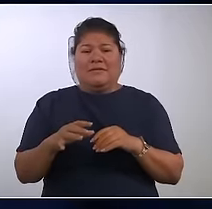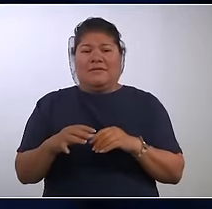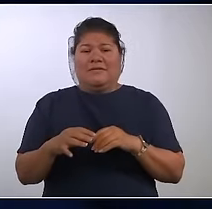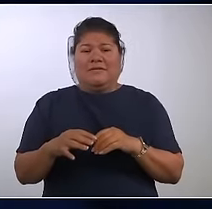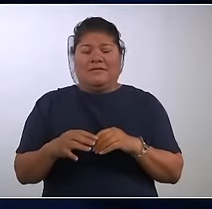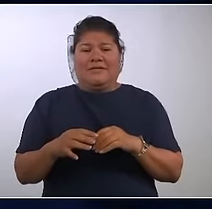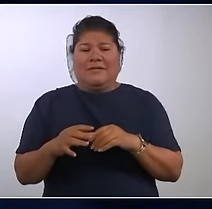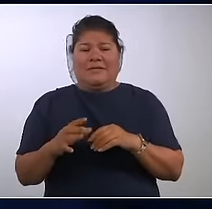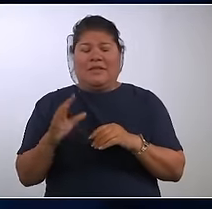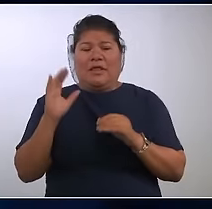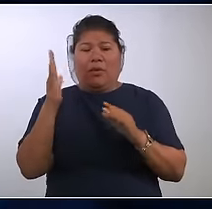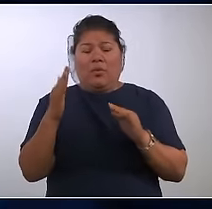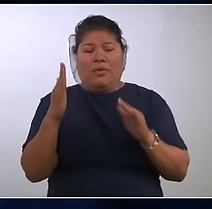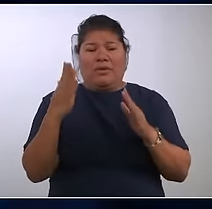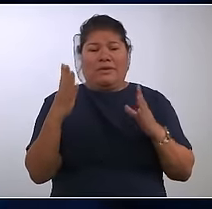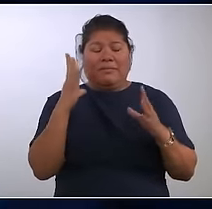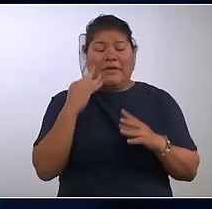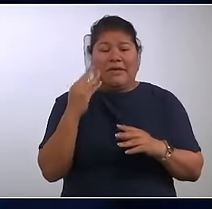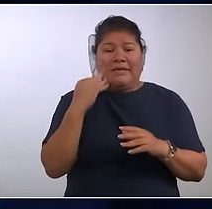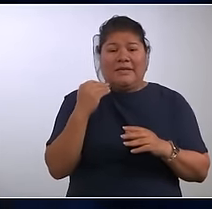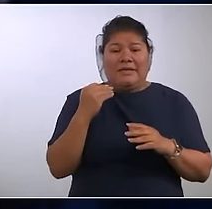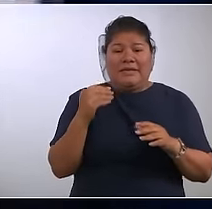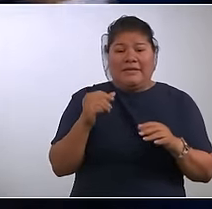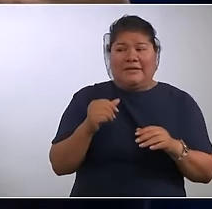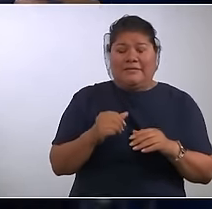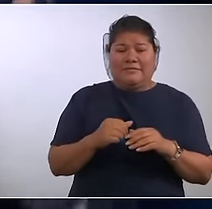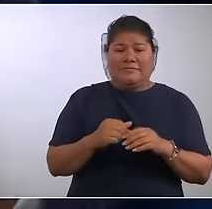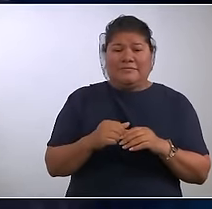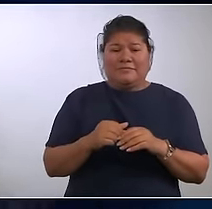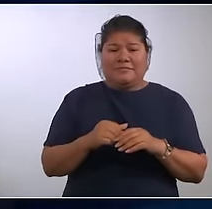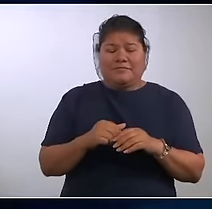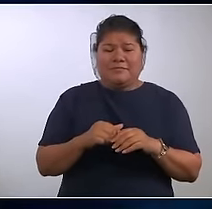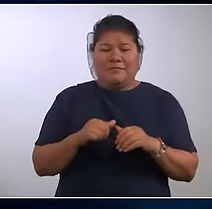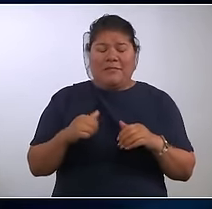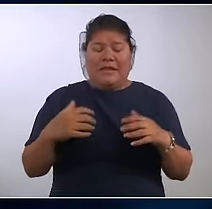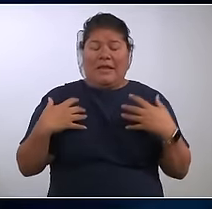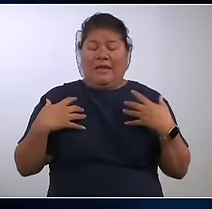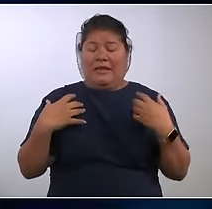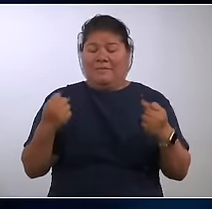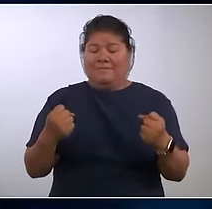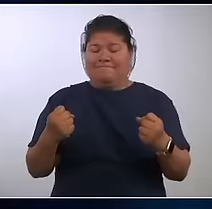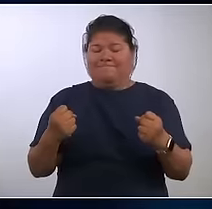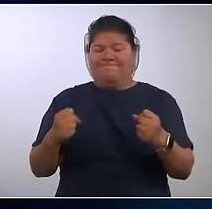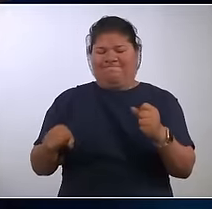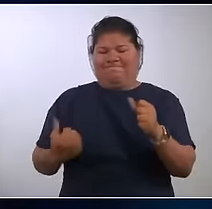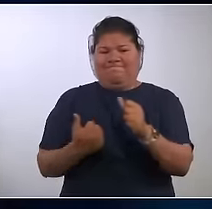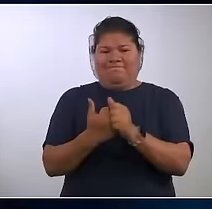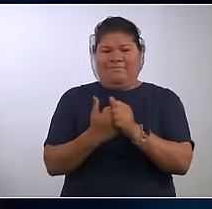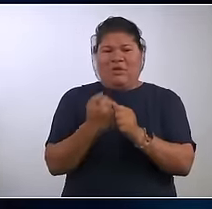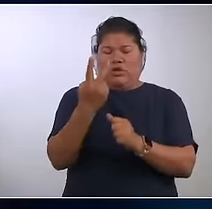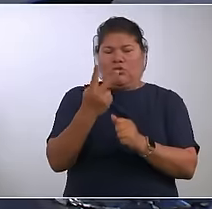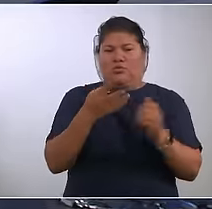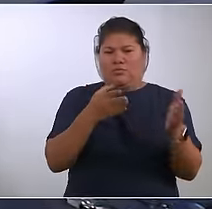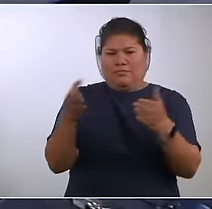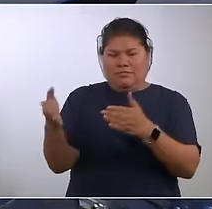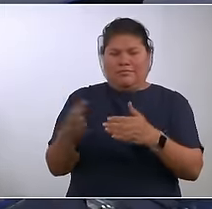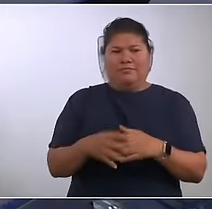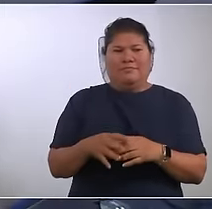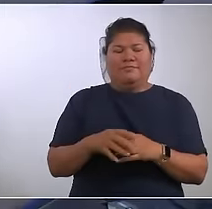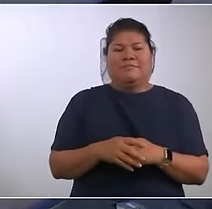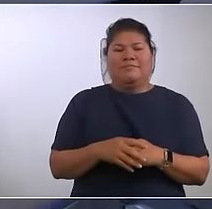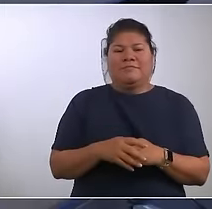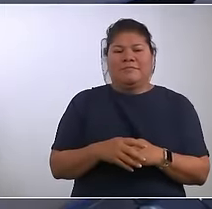a experimentar, will experiment, una restauración, or experience a restoration, de dos partes, of two